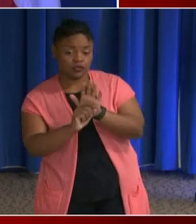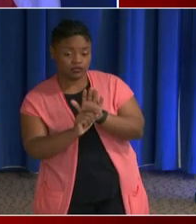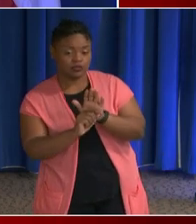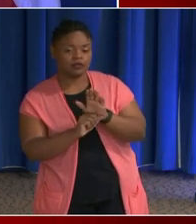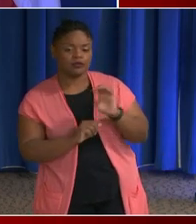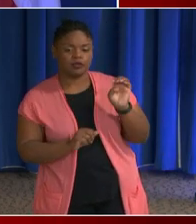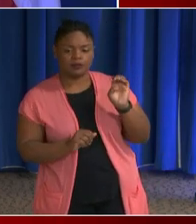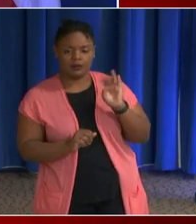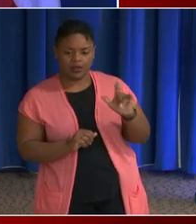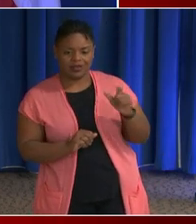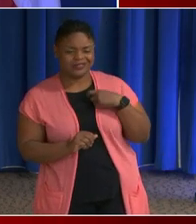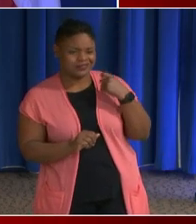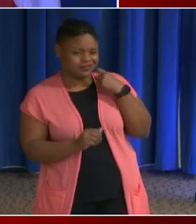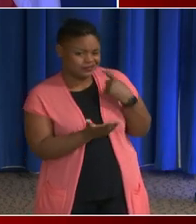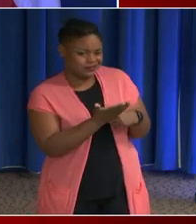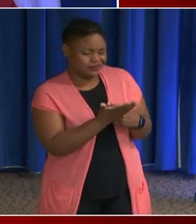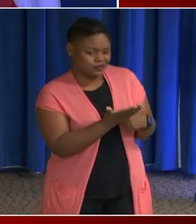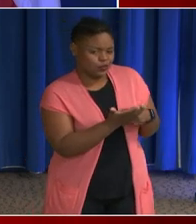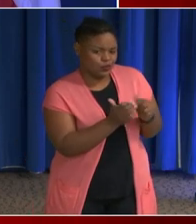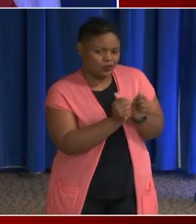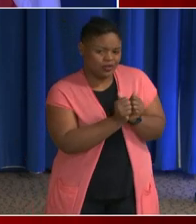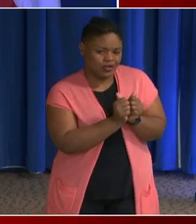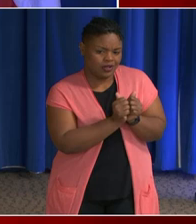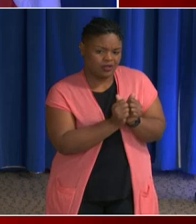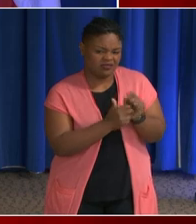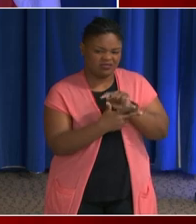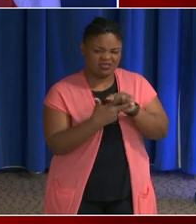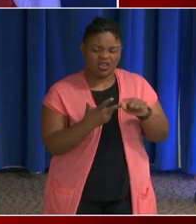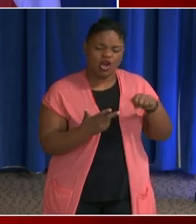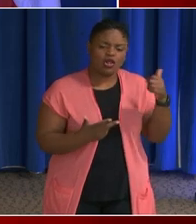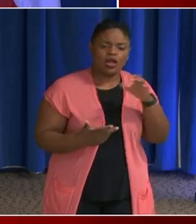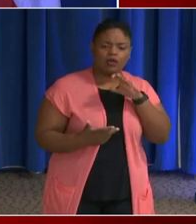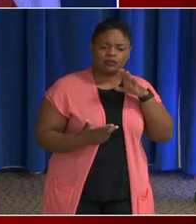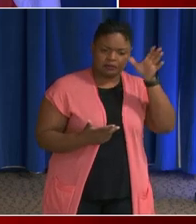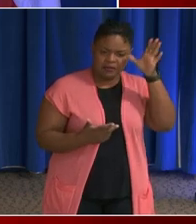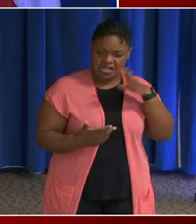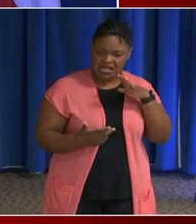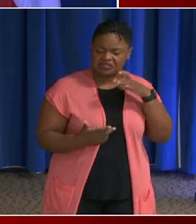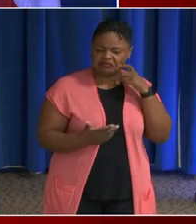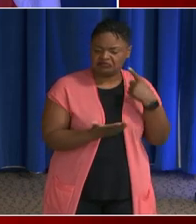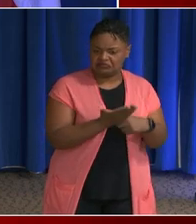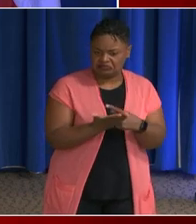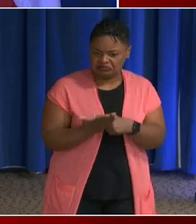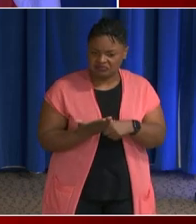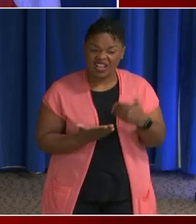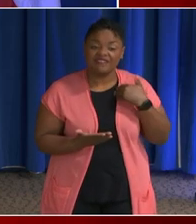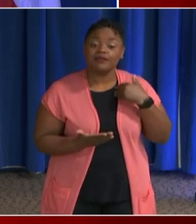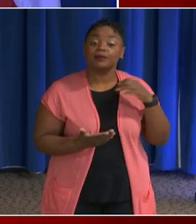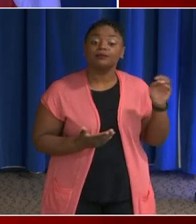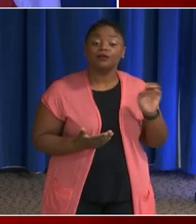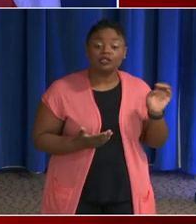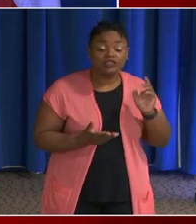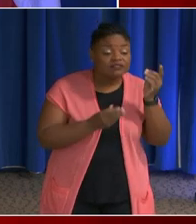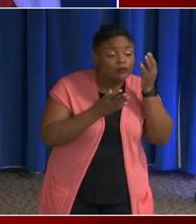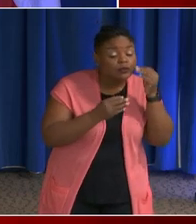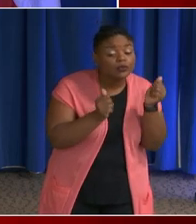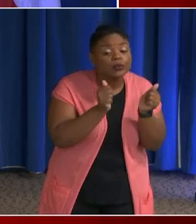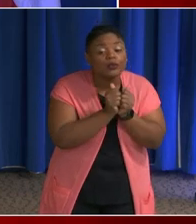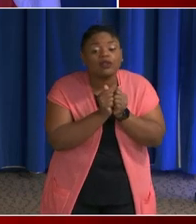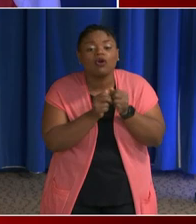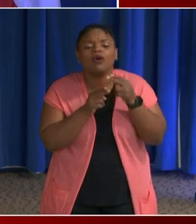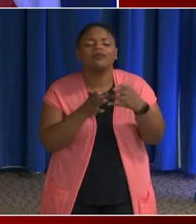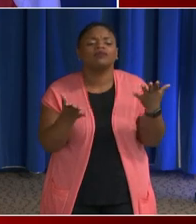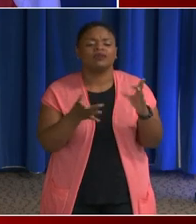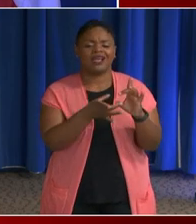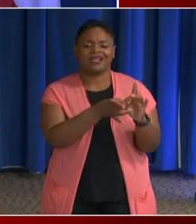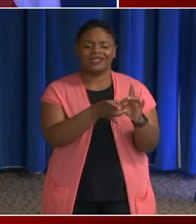with. Councilmembers Che, Nadeau, and Allen have an emergency they've noticed called the Connected Transportation Network